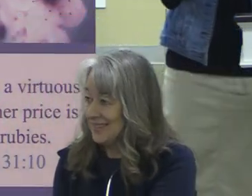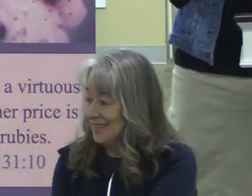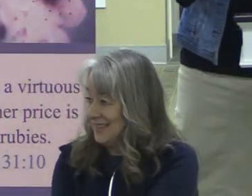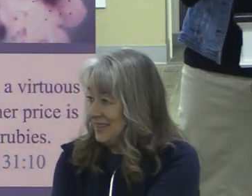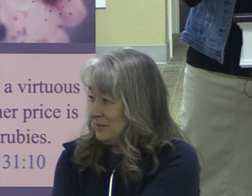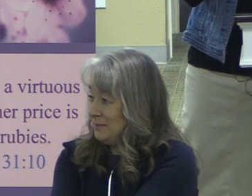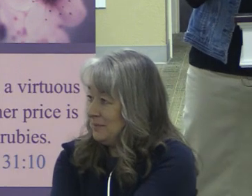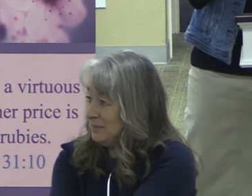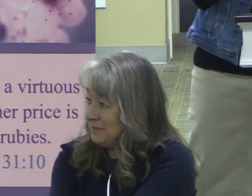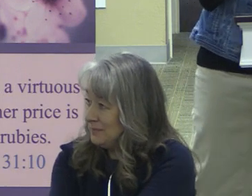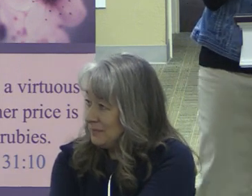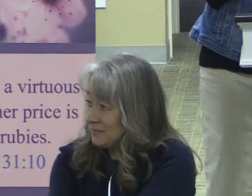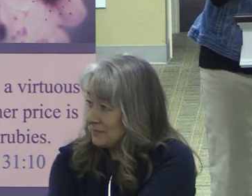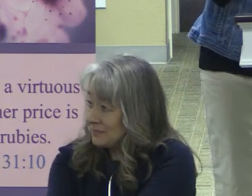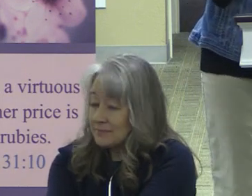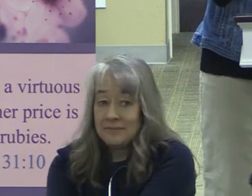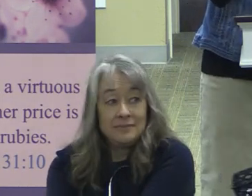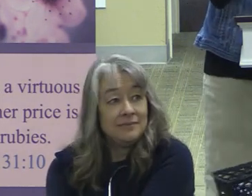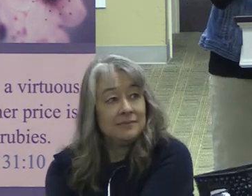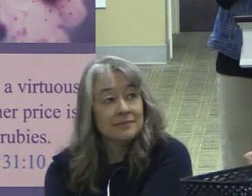Practice is about 5 minutes out. 5 minutes, okay.